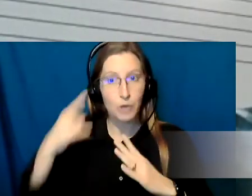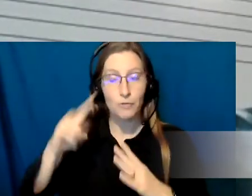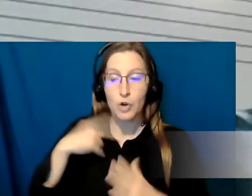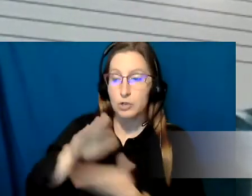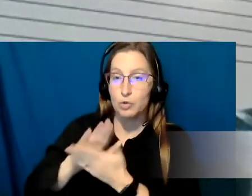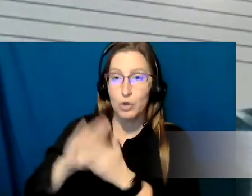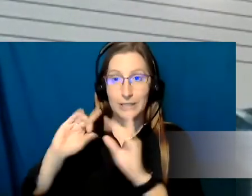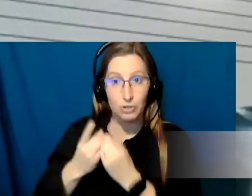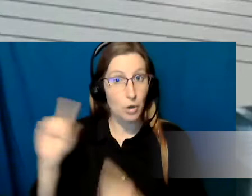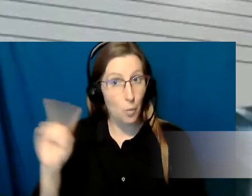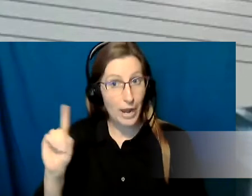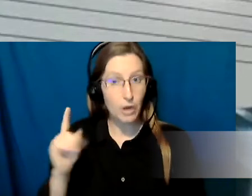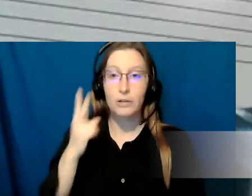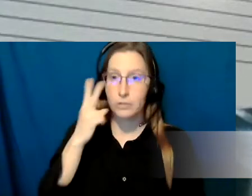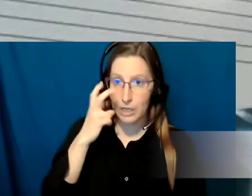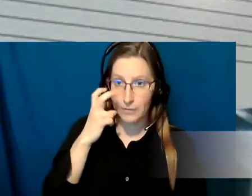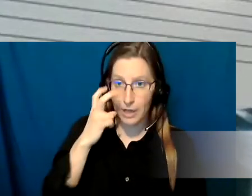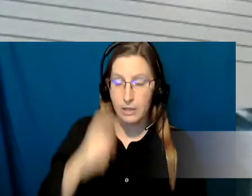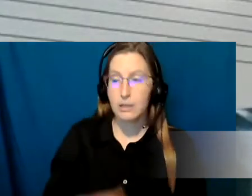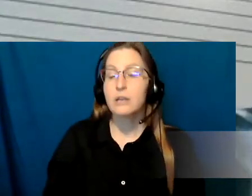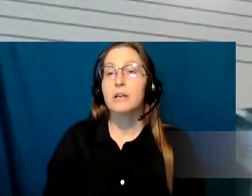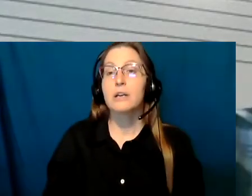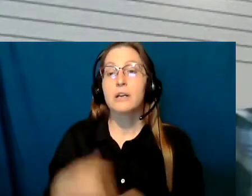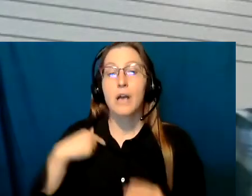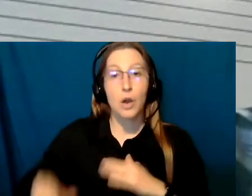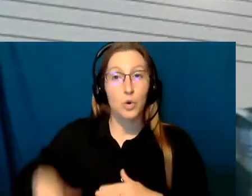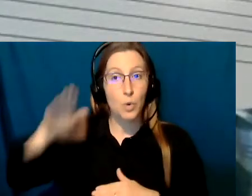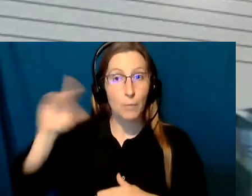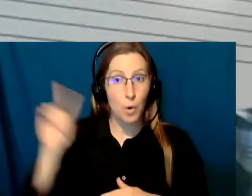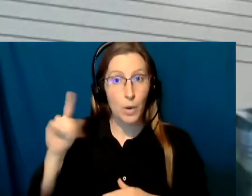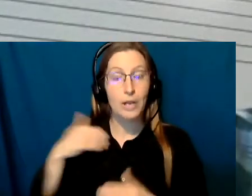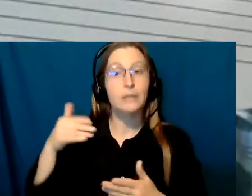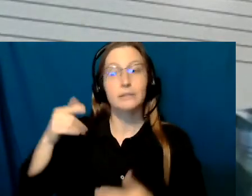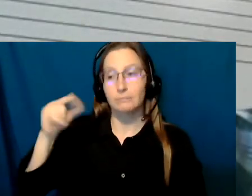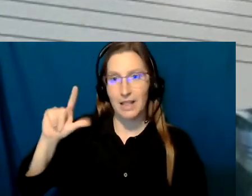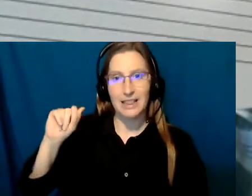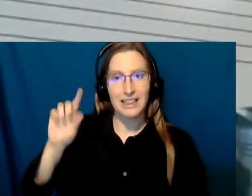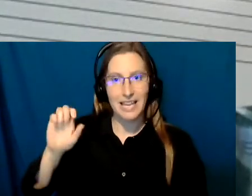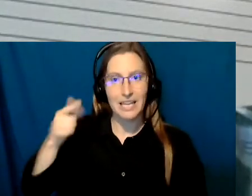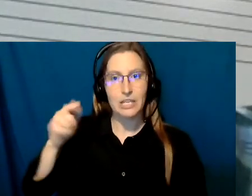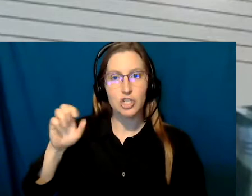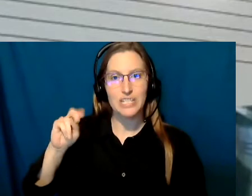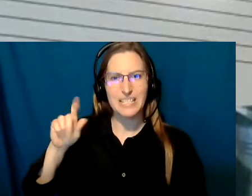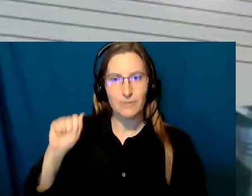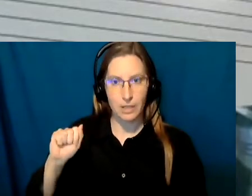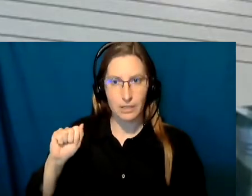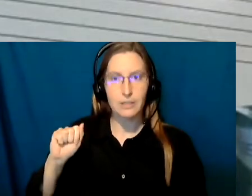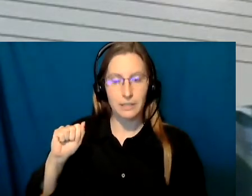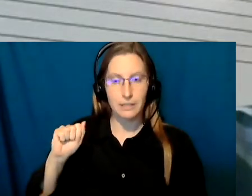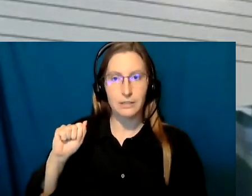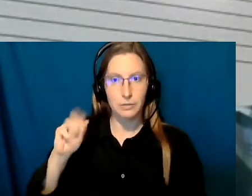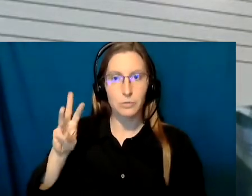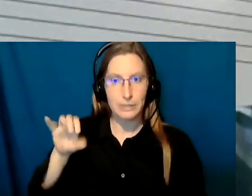of Janesville. I grew up near Lake Geneva, Wisconsin, and